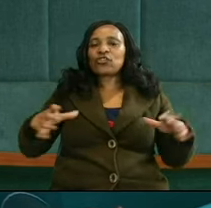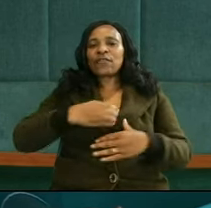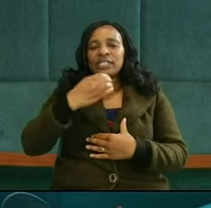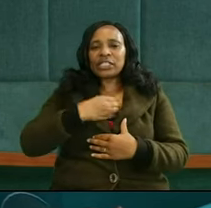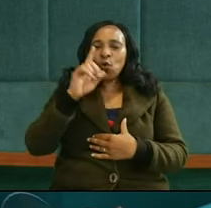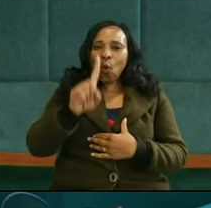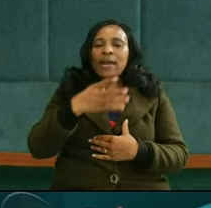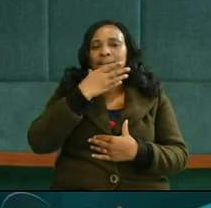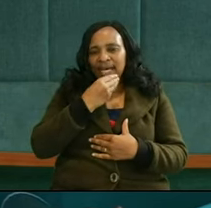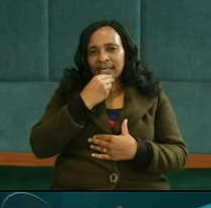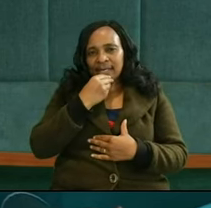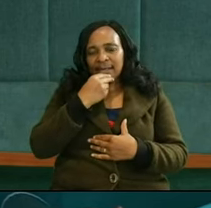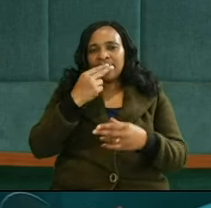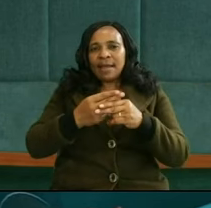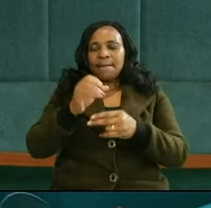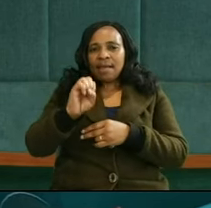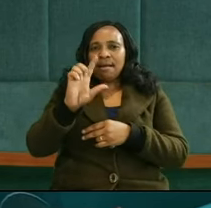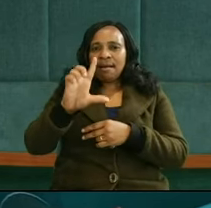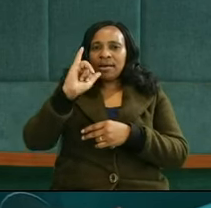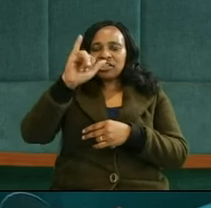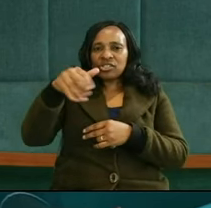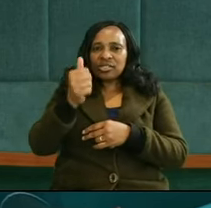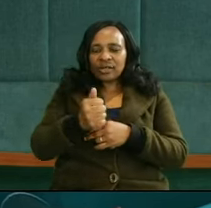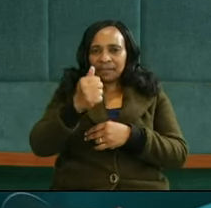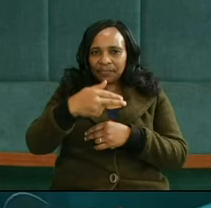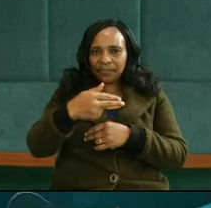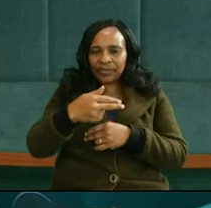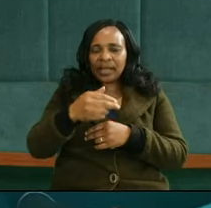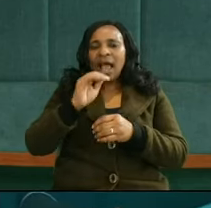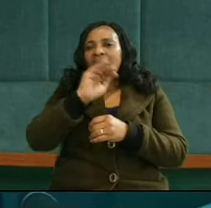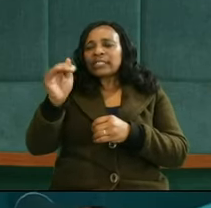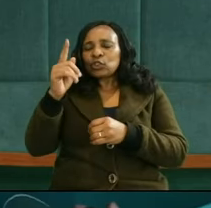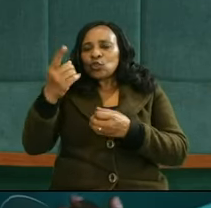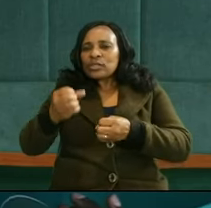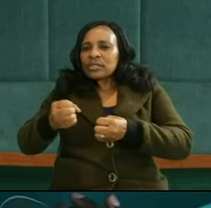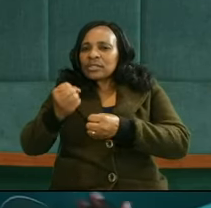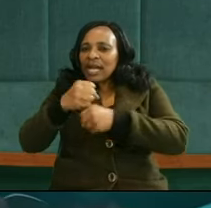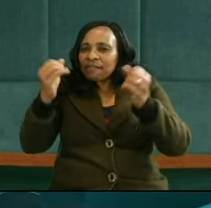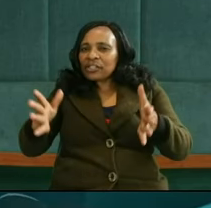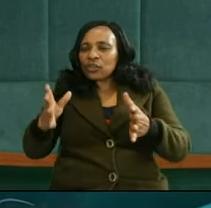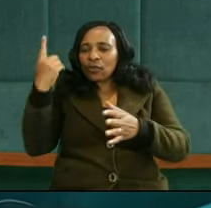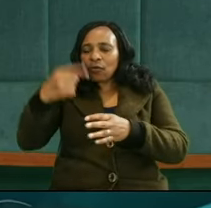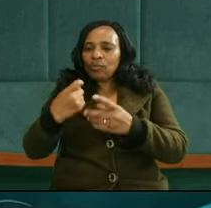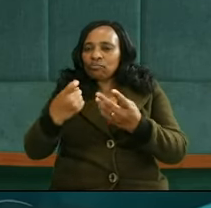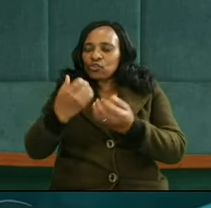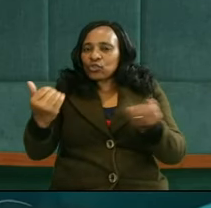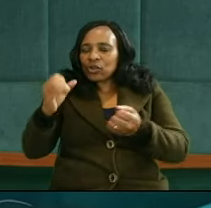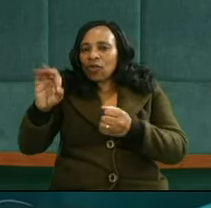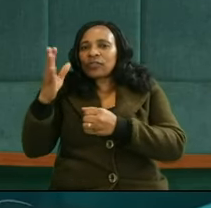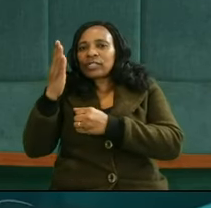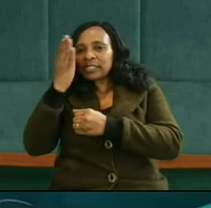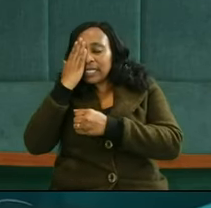name Gideon and asking him to be instrumental in the salvation of the children of Israel from the oppression of the